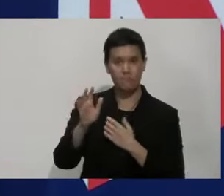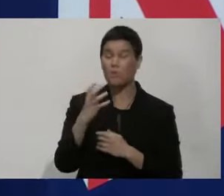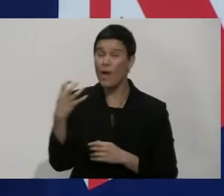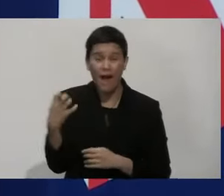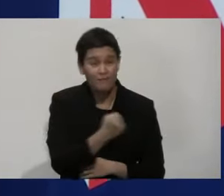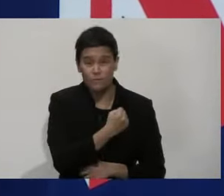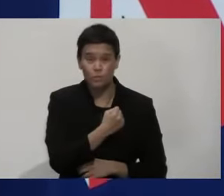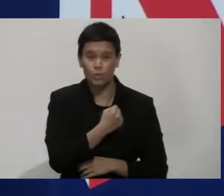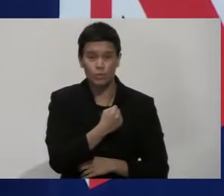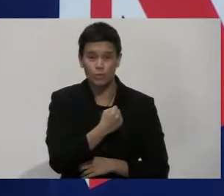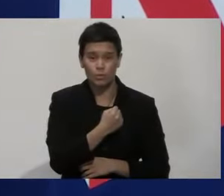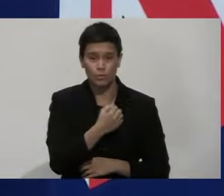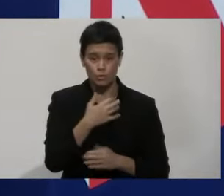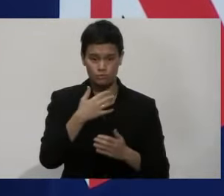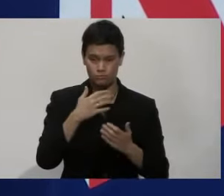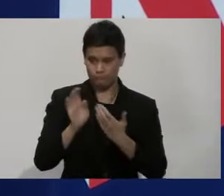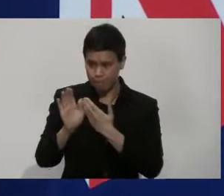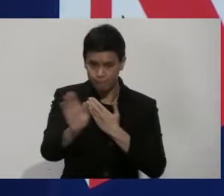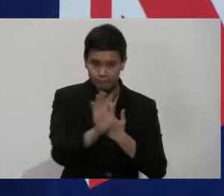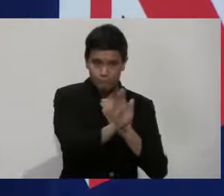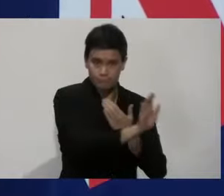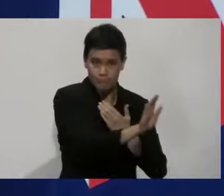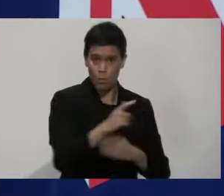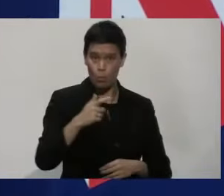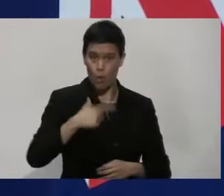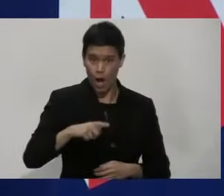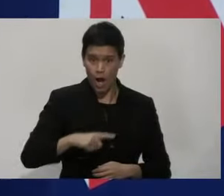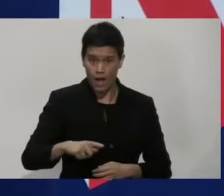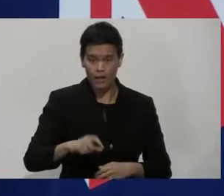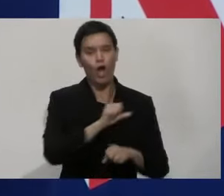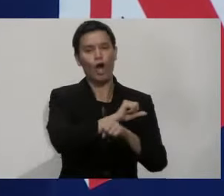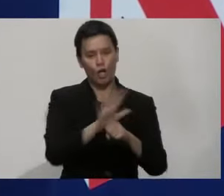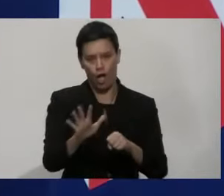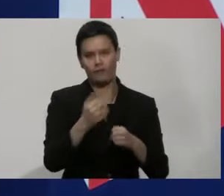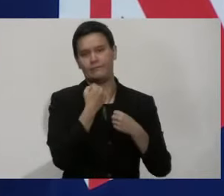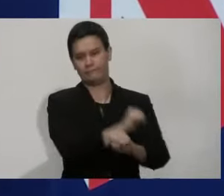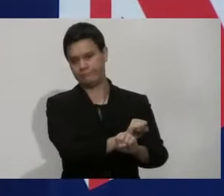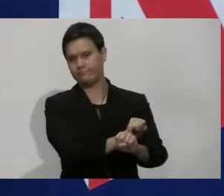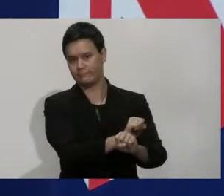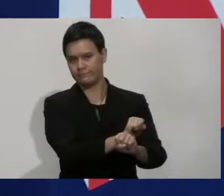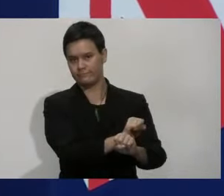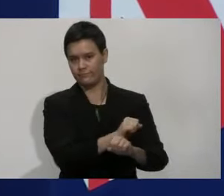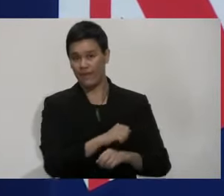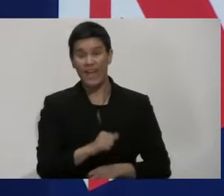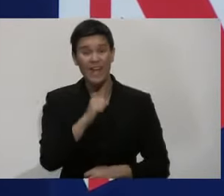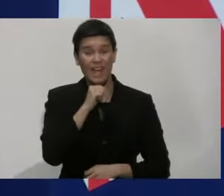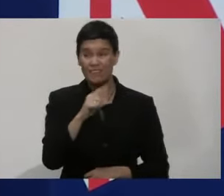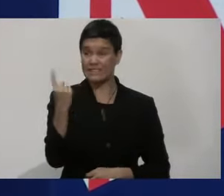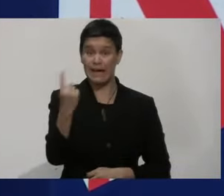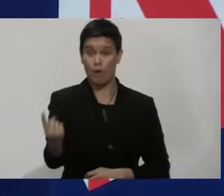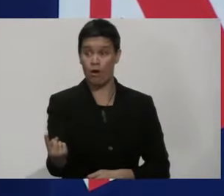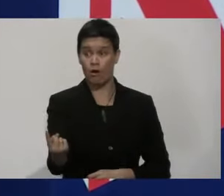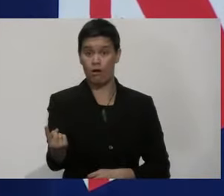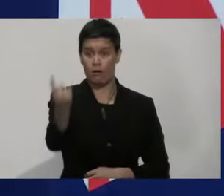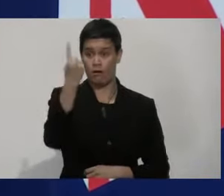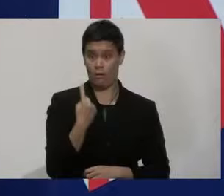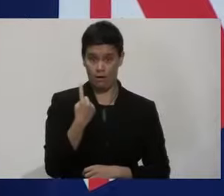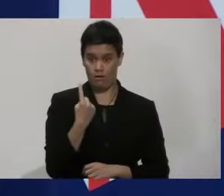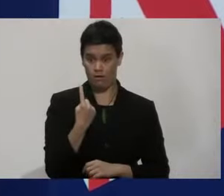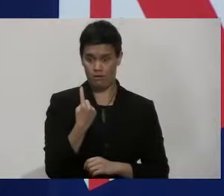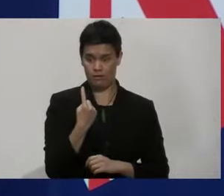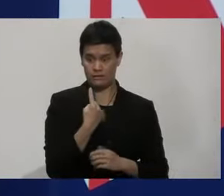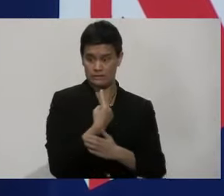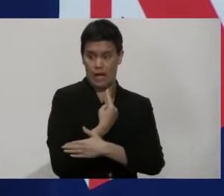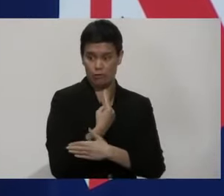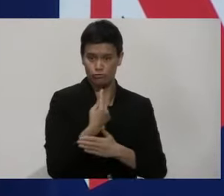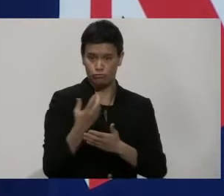ourselves that social distancing's in for a reason. It means if we find a COVID case and you've caught up with that person, when we call you, you might not